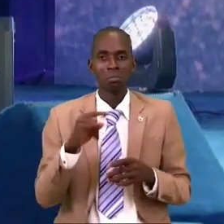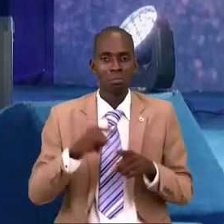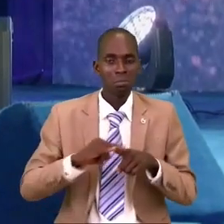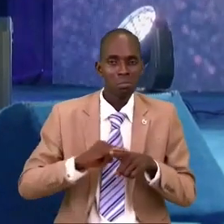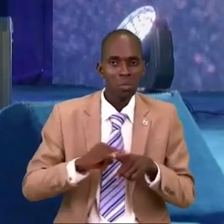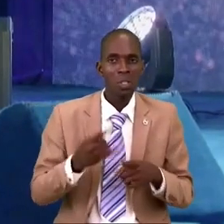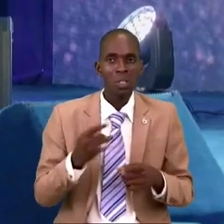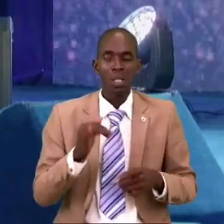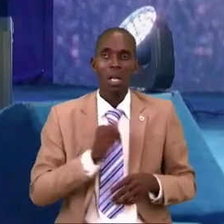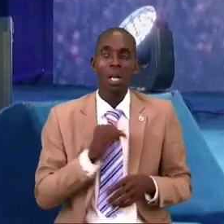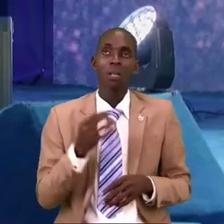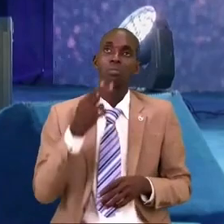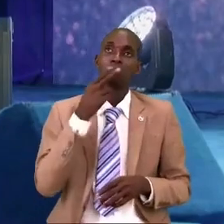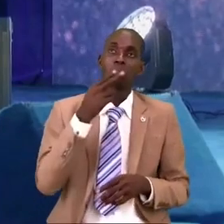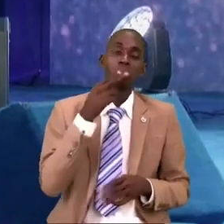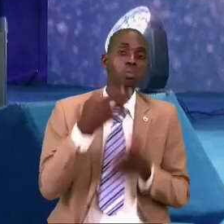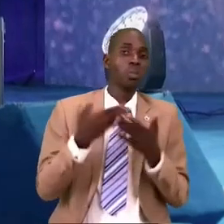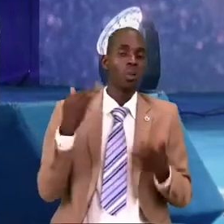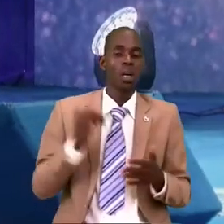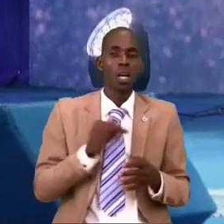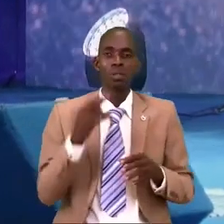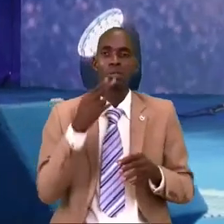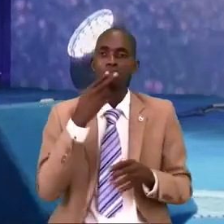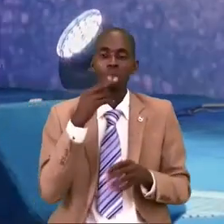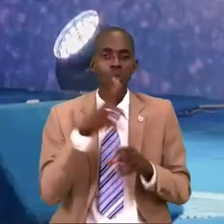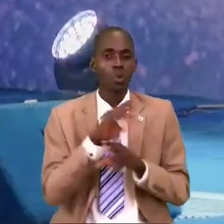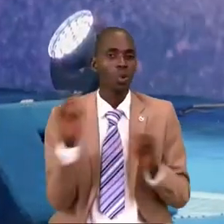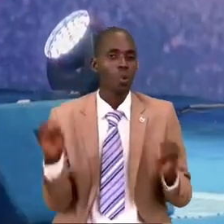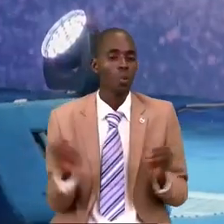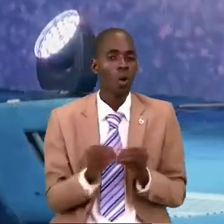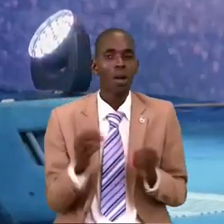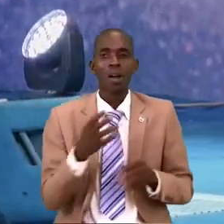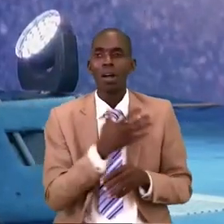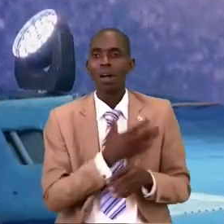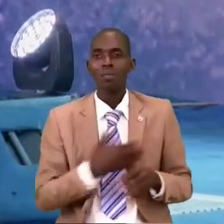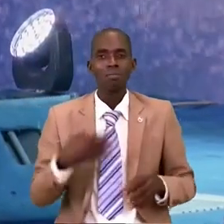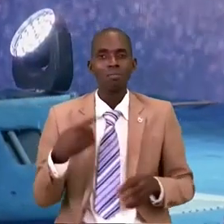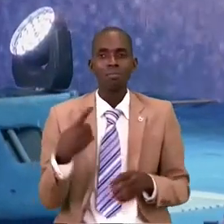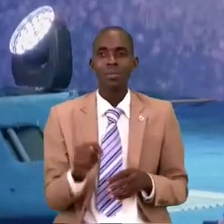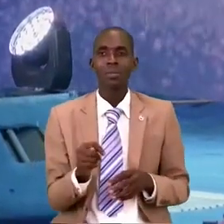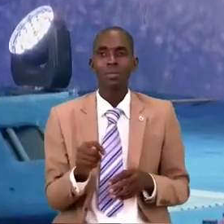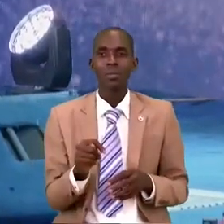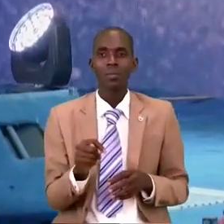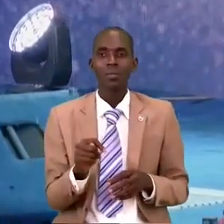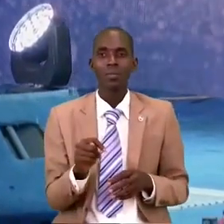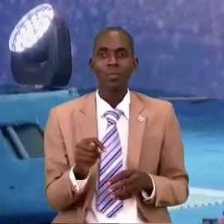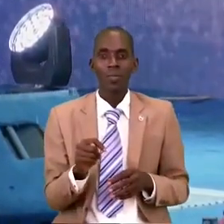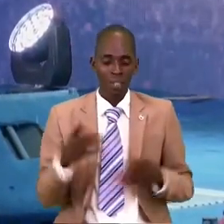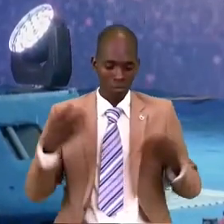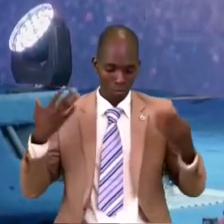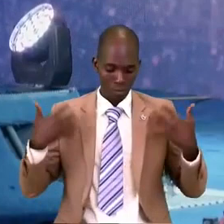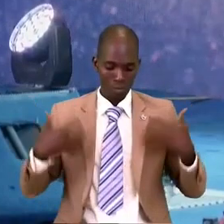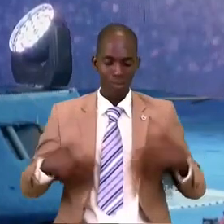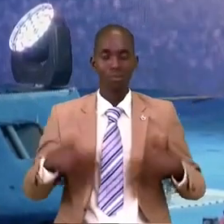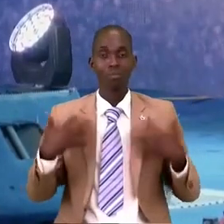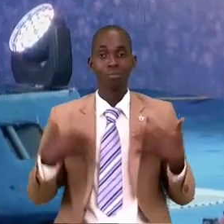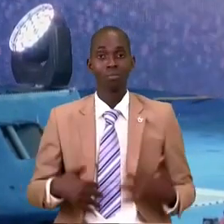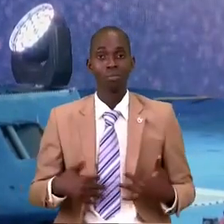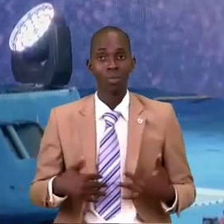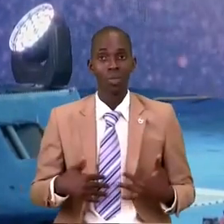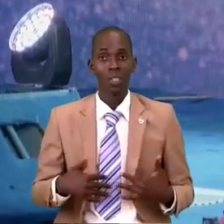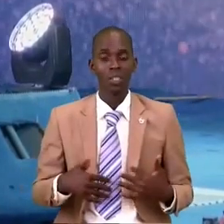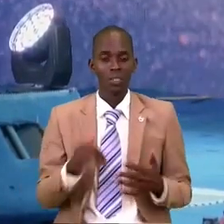dress that will expose you and make other people to lust after